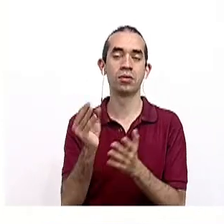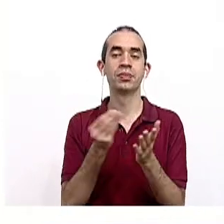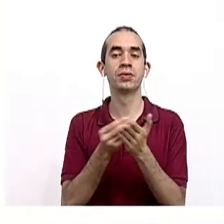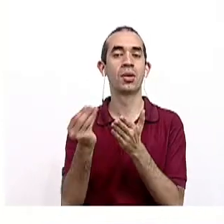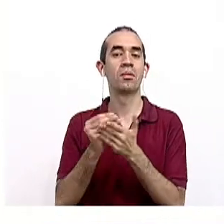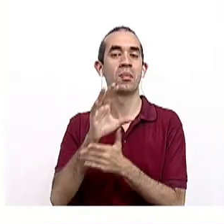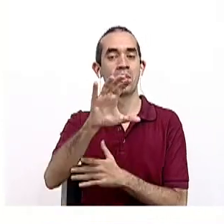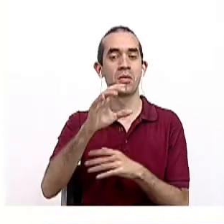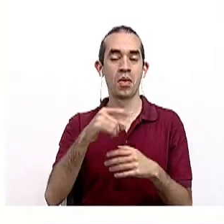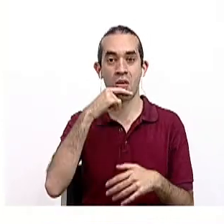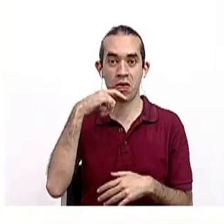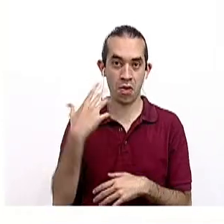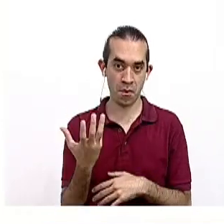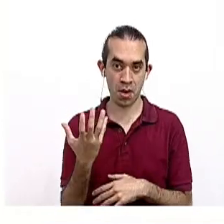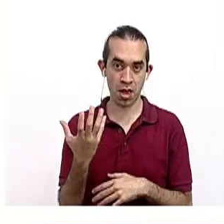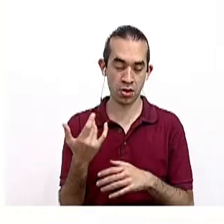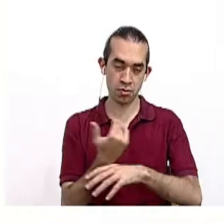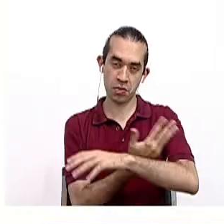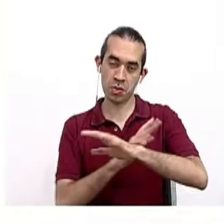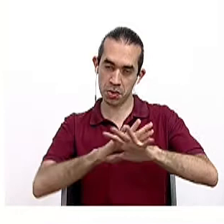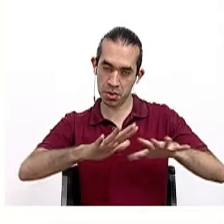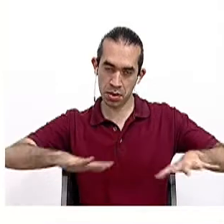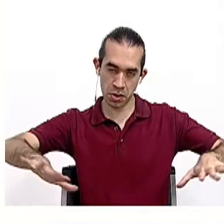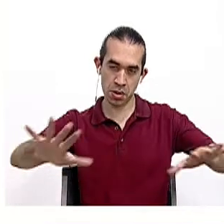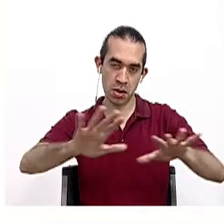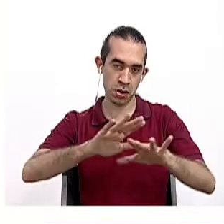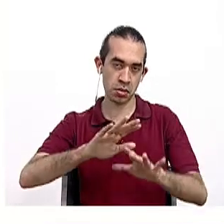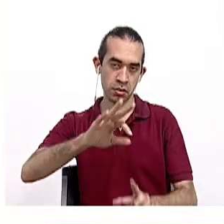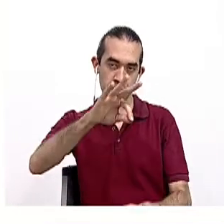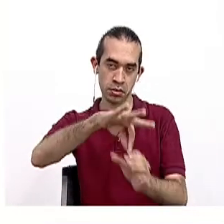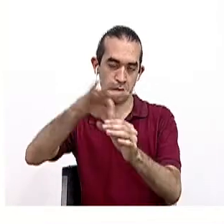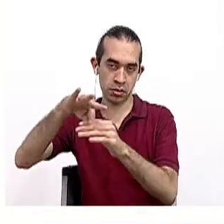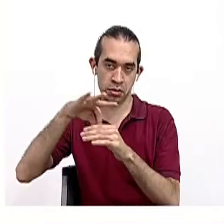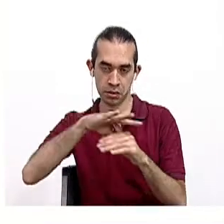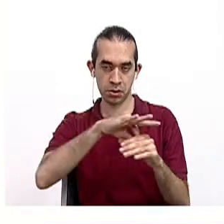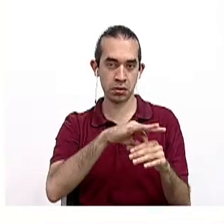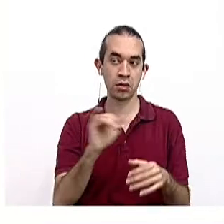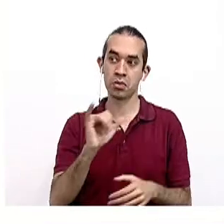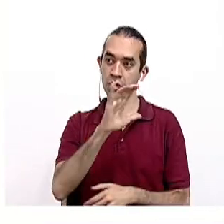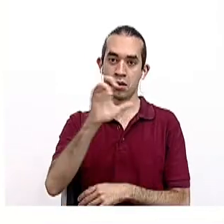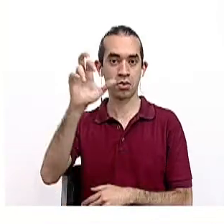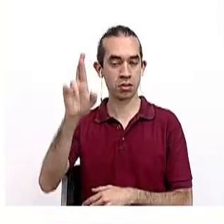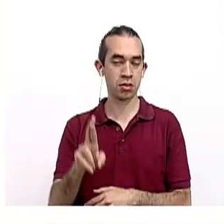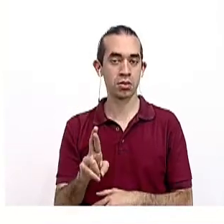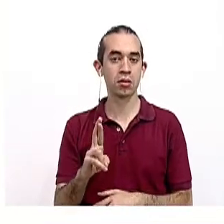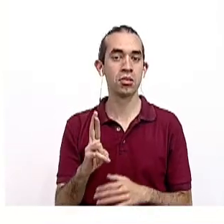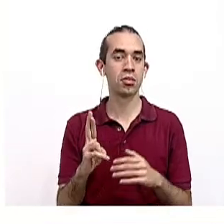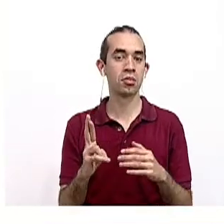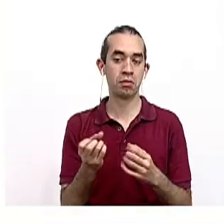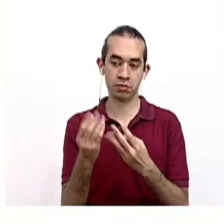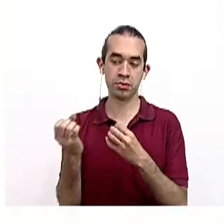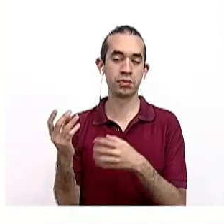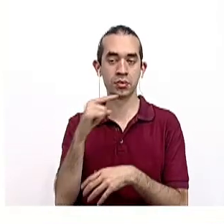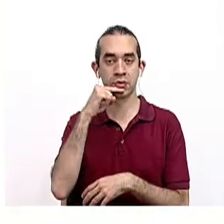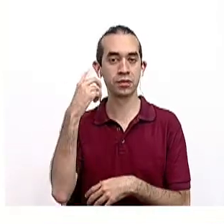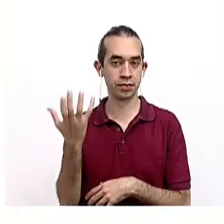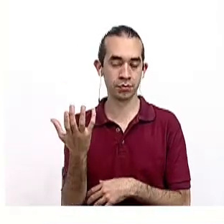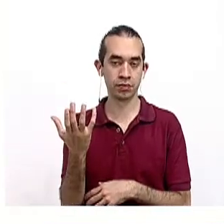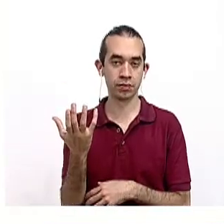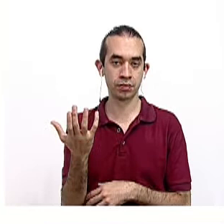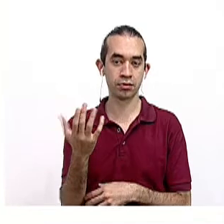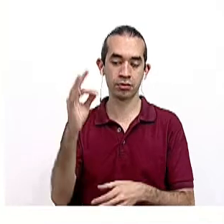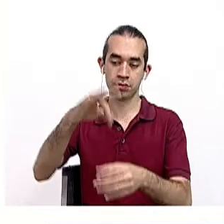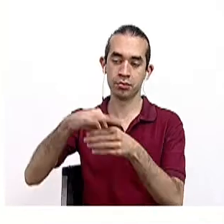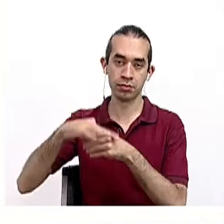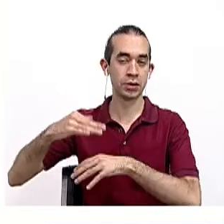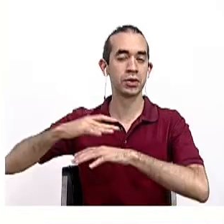your tomatoes from open field tomatoes or tomatoes grown in open field. Like in Costa Rica, many of our tomatoes are